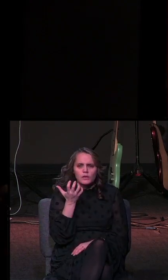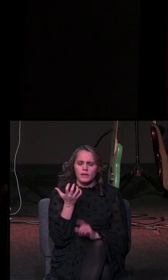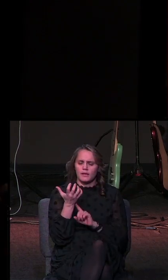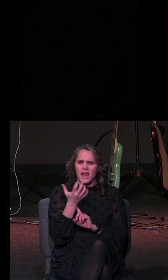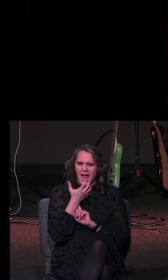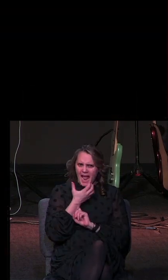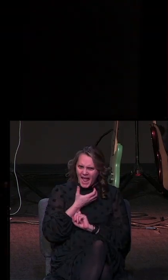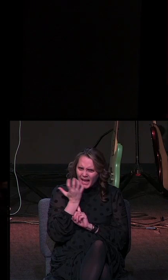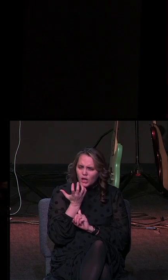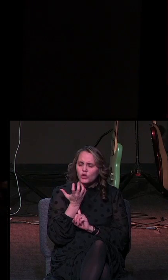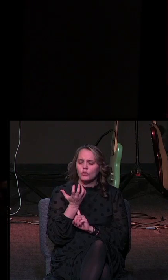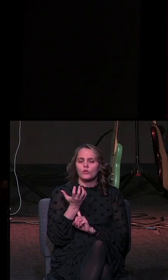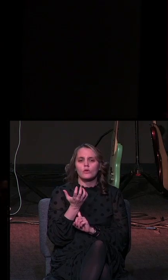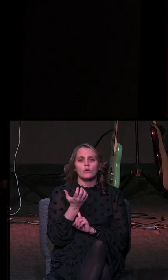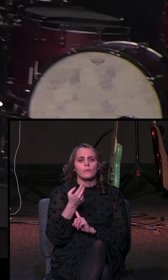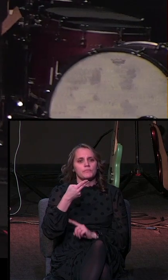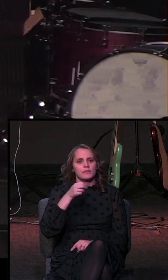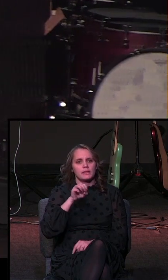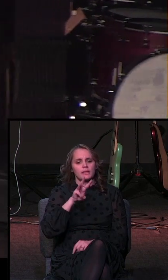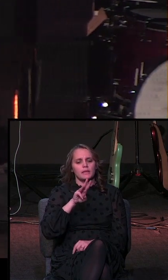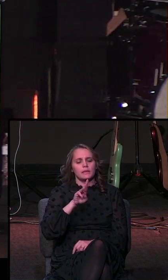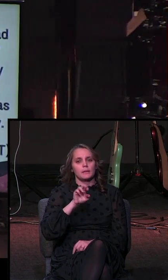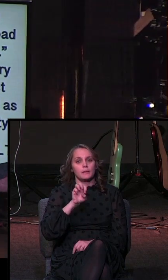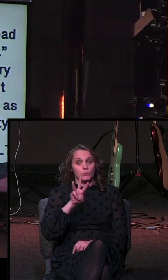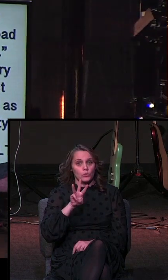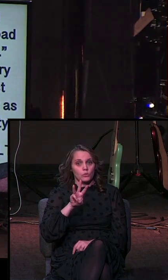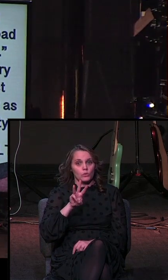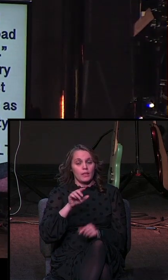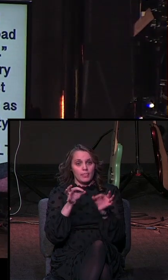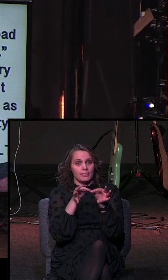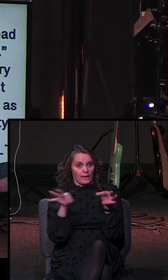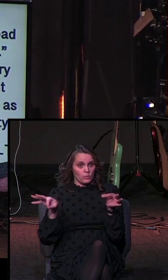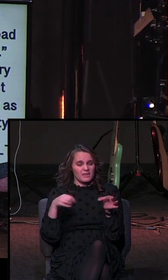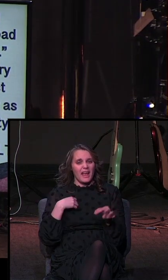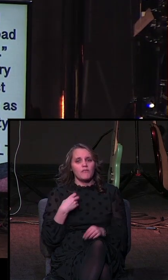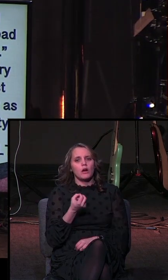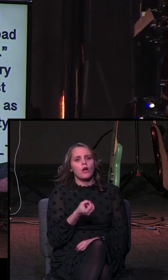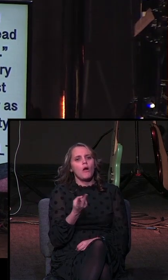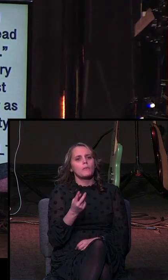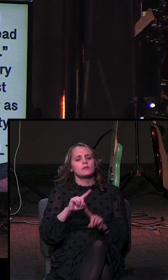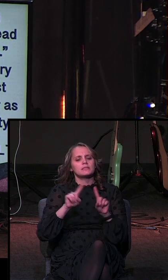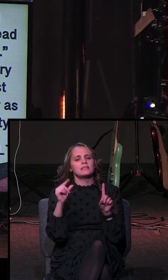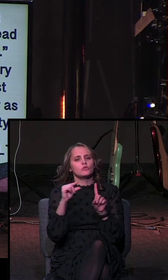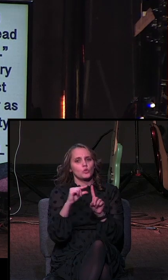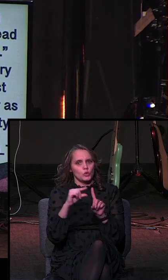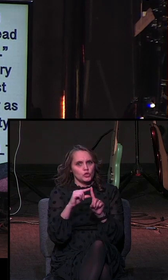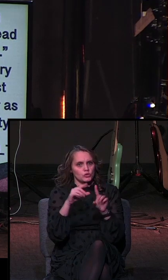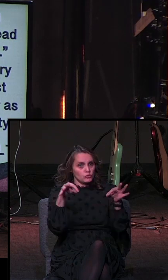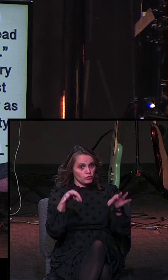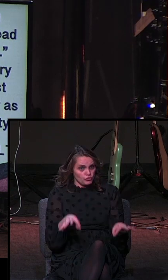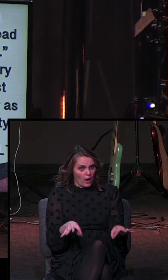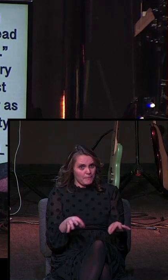the word anger, in the Hebrew language, there's actually a couple different words that can be used to describe anger. And we understand that,